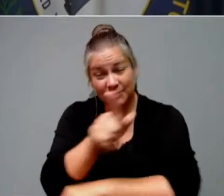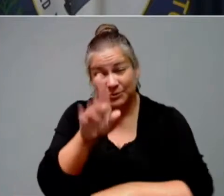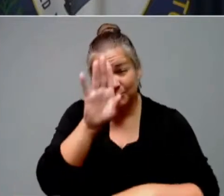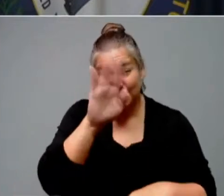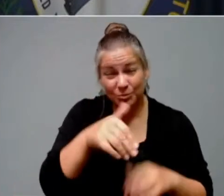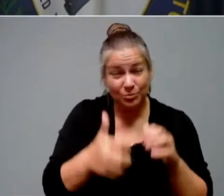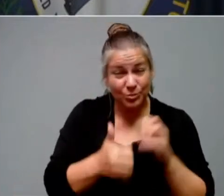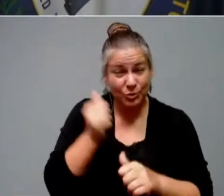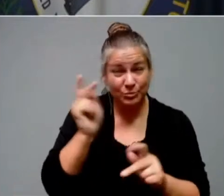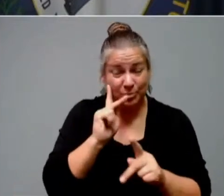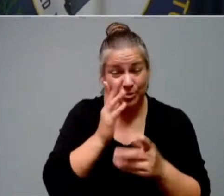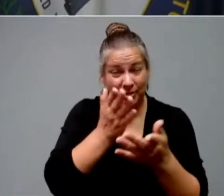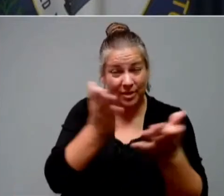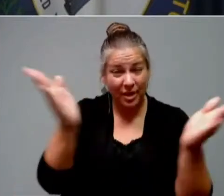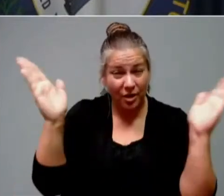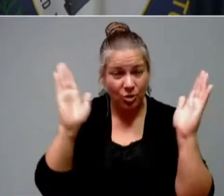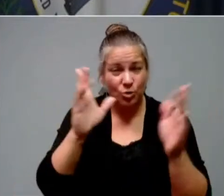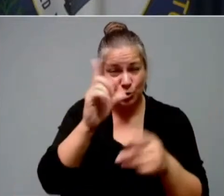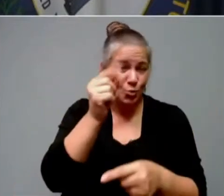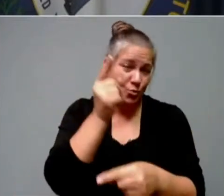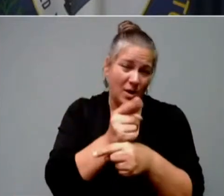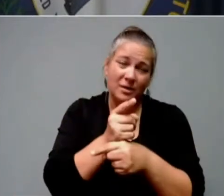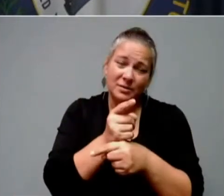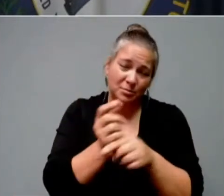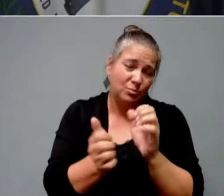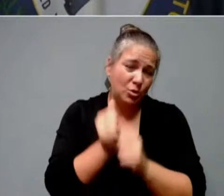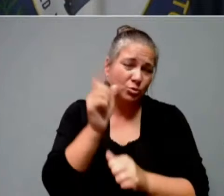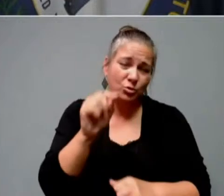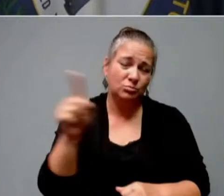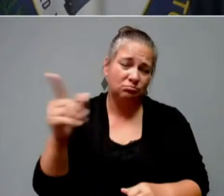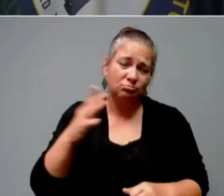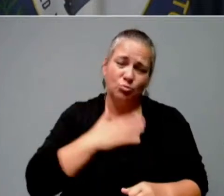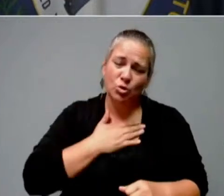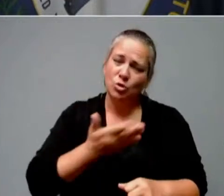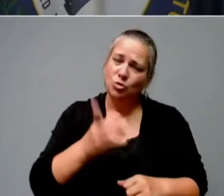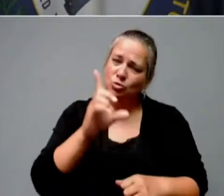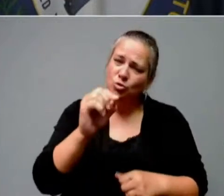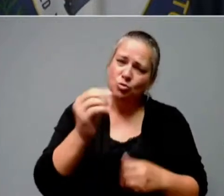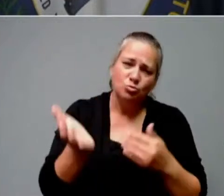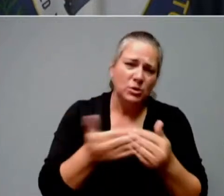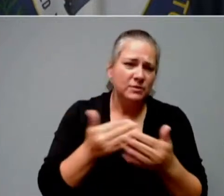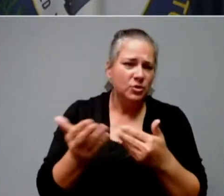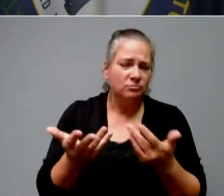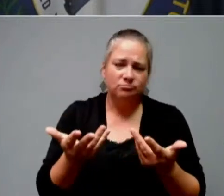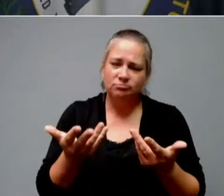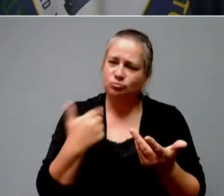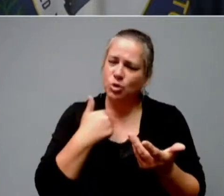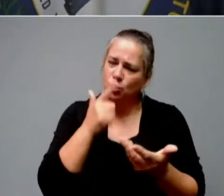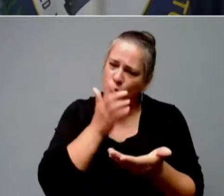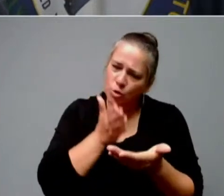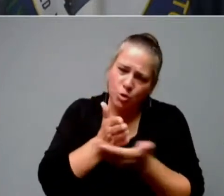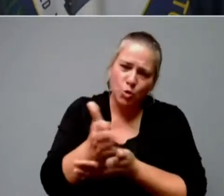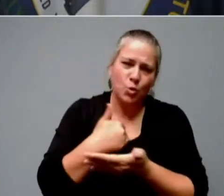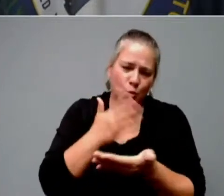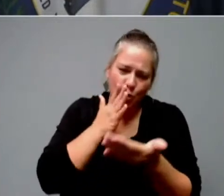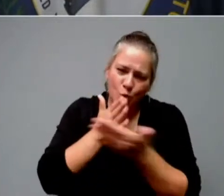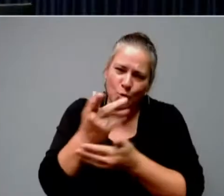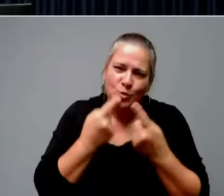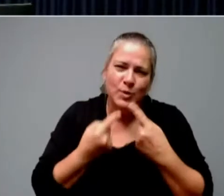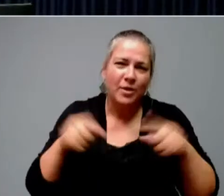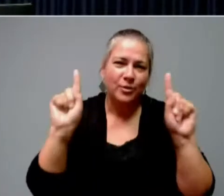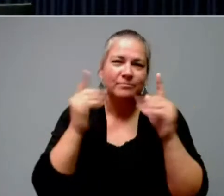people out there are doing it right, are willing to do what it takes. We're going to get through this. We're going to get through it together. Thank you.